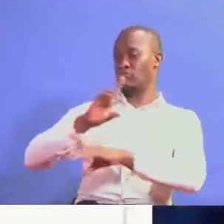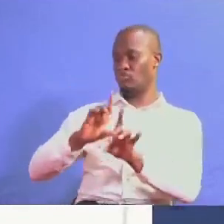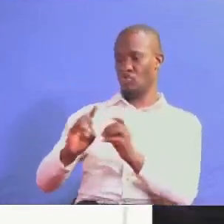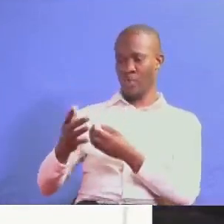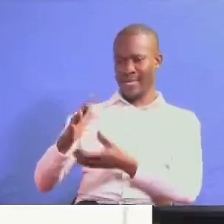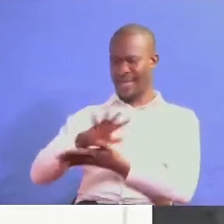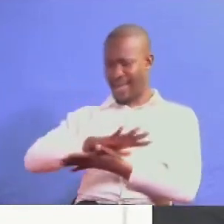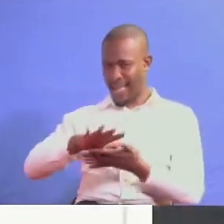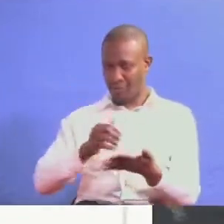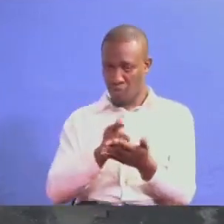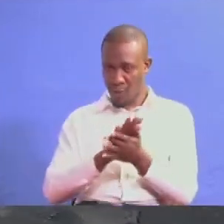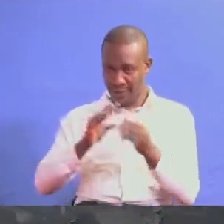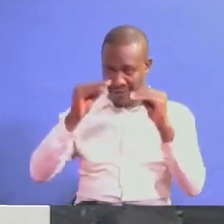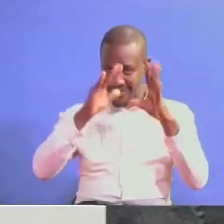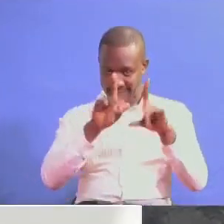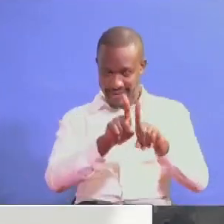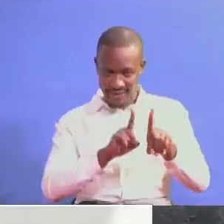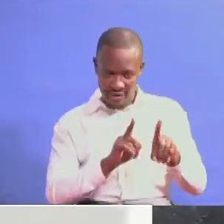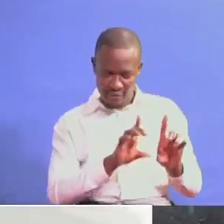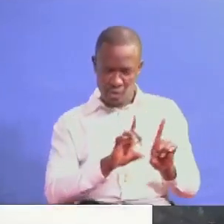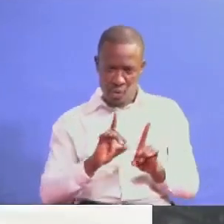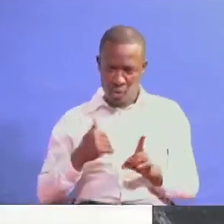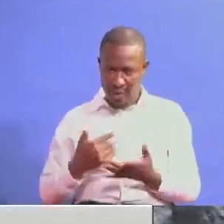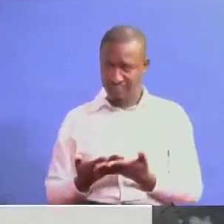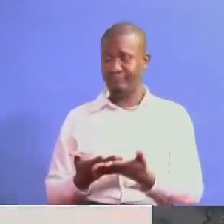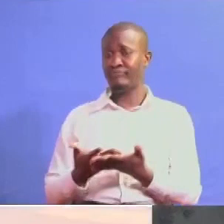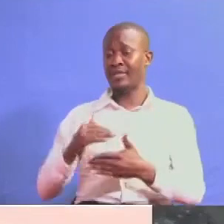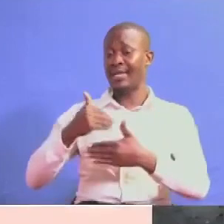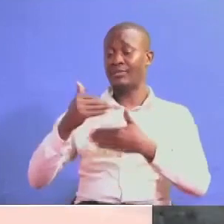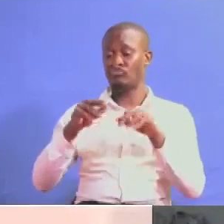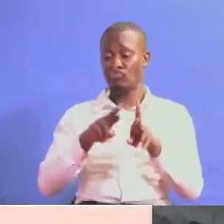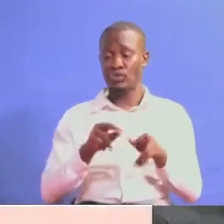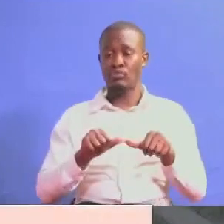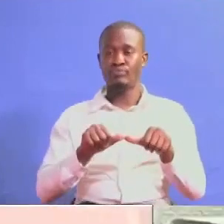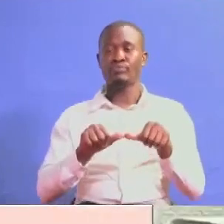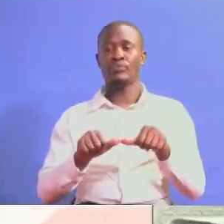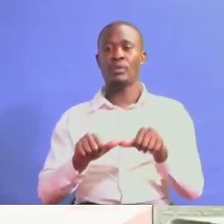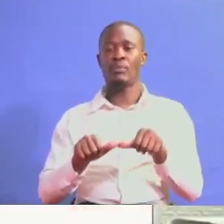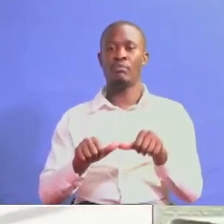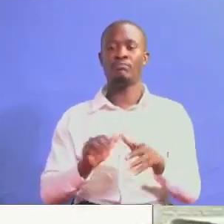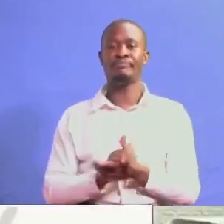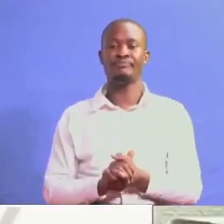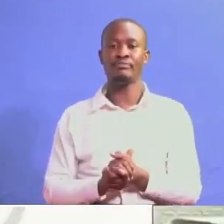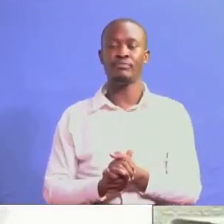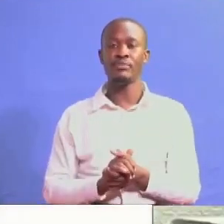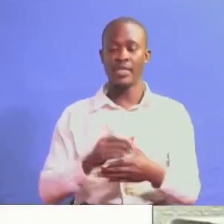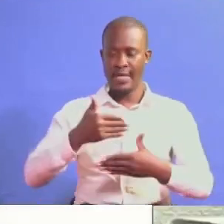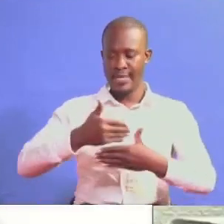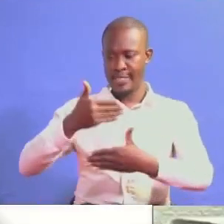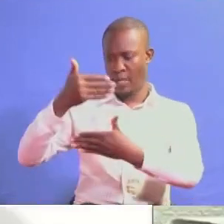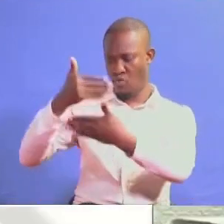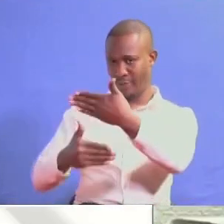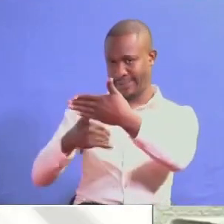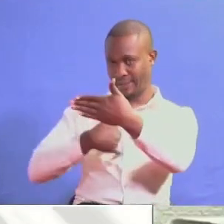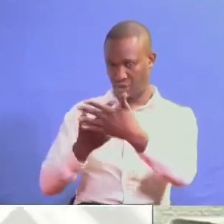together with their teachers as the construction of the collapsed classrooms was ongoing. The walls of the class that gave